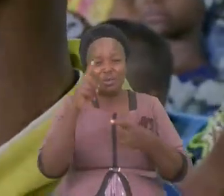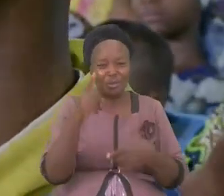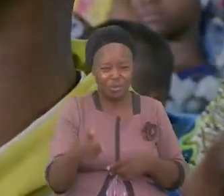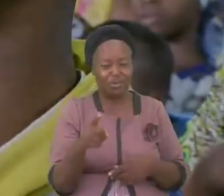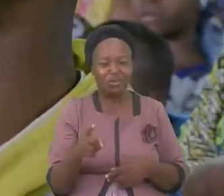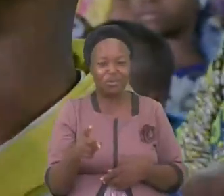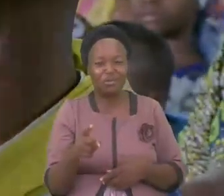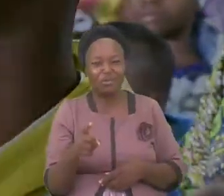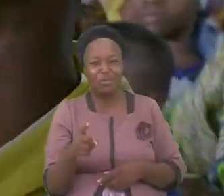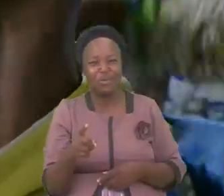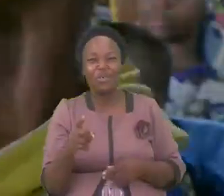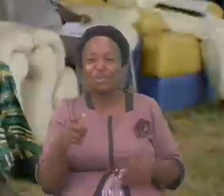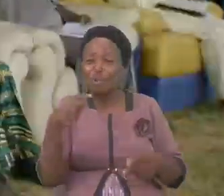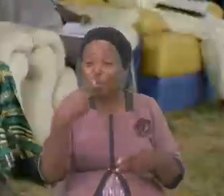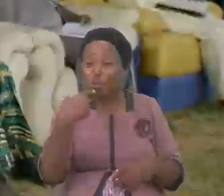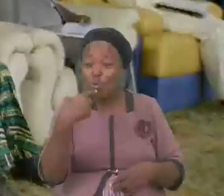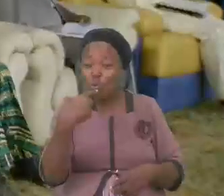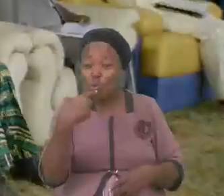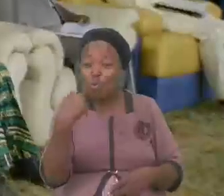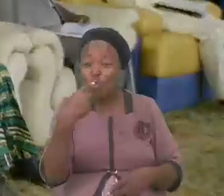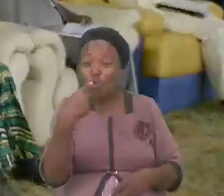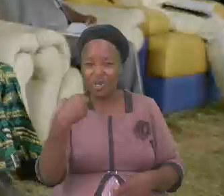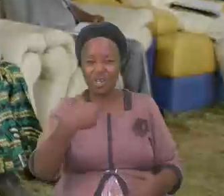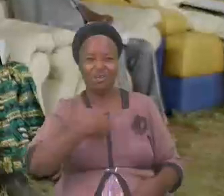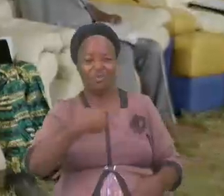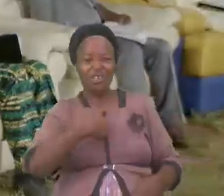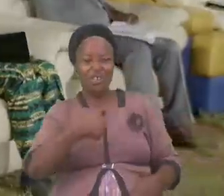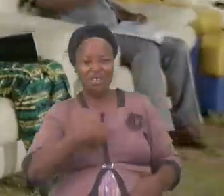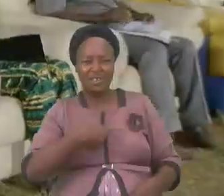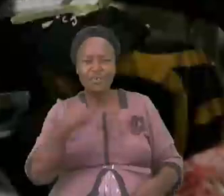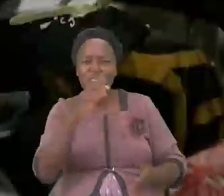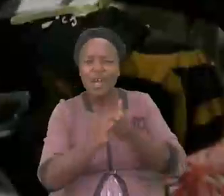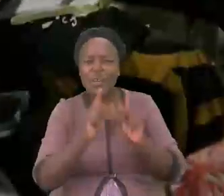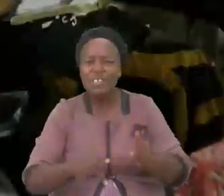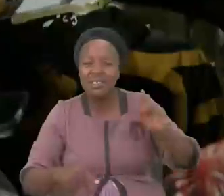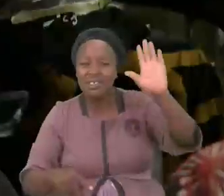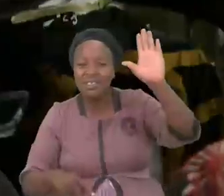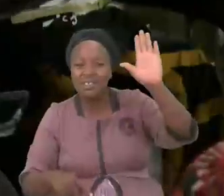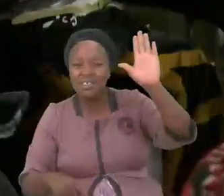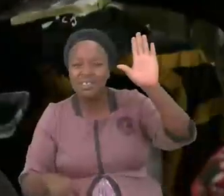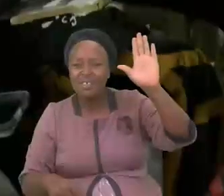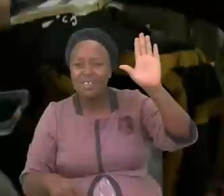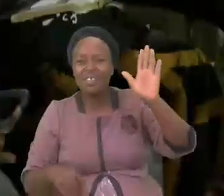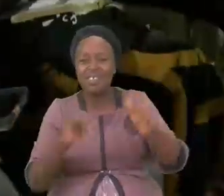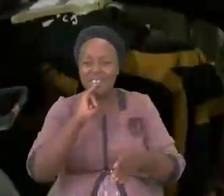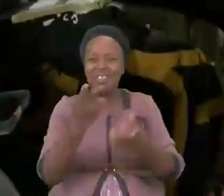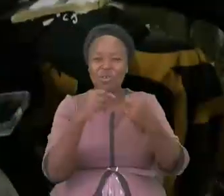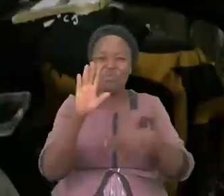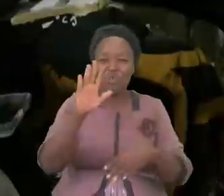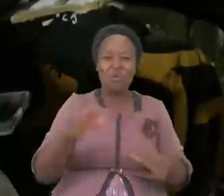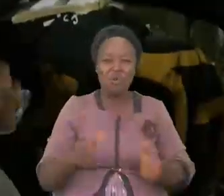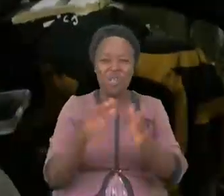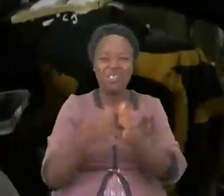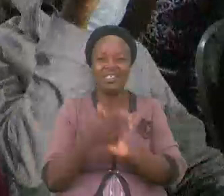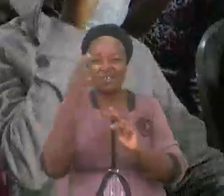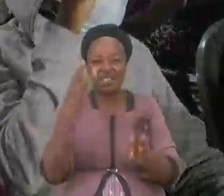I'm looking for the person here. It's coming your way. You'll have it in Jesus'